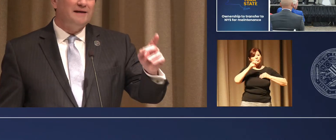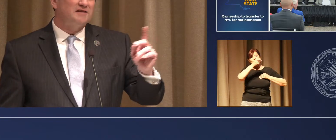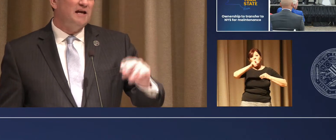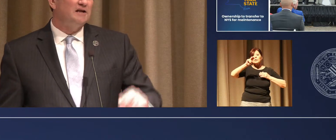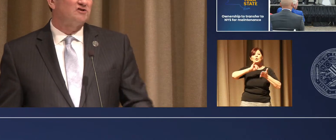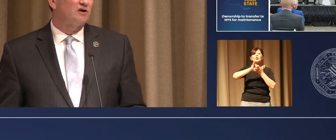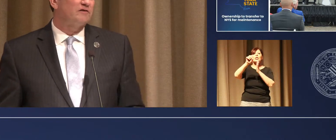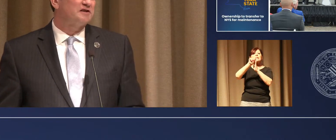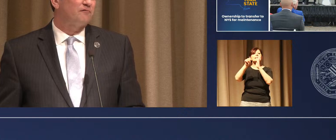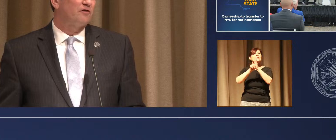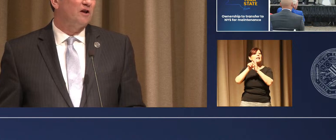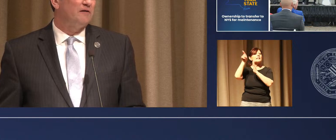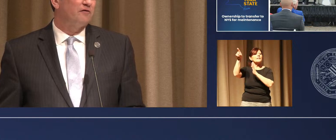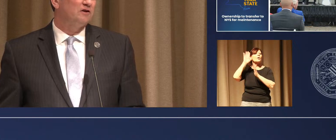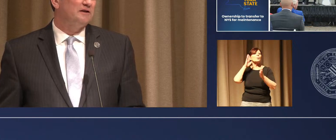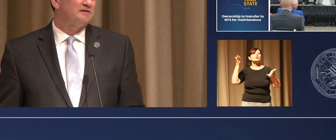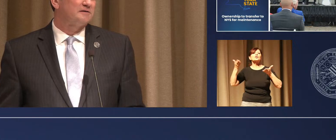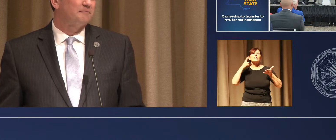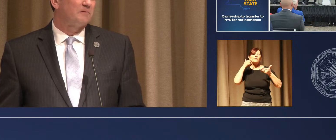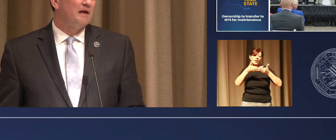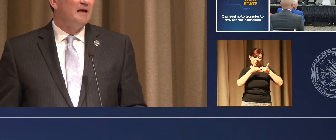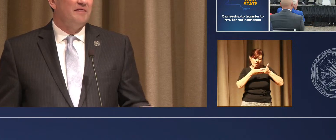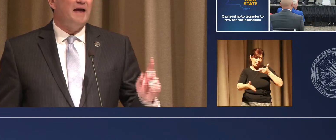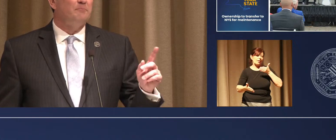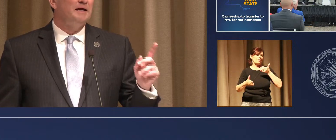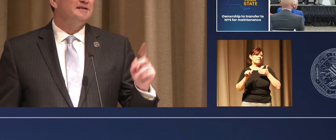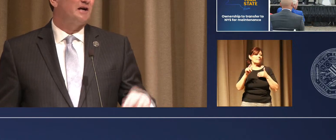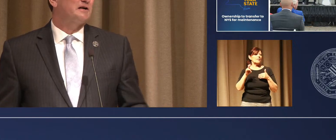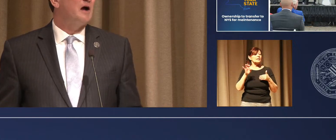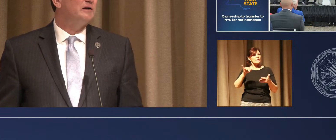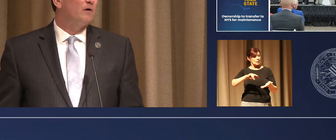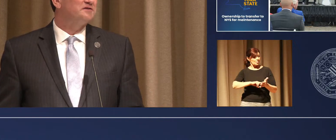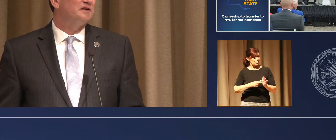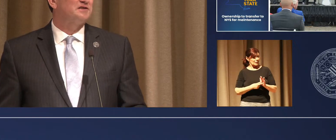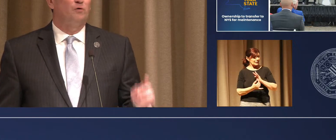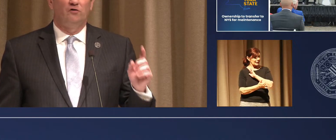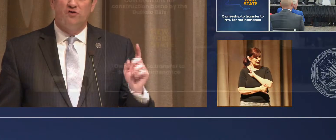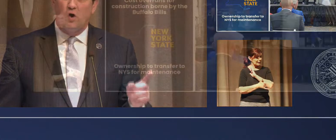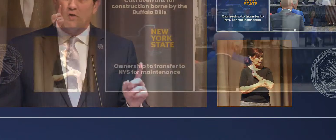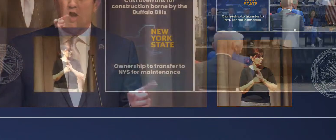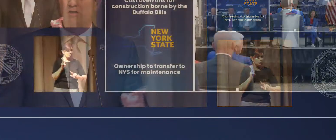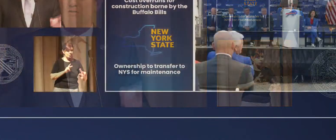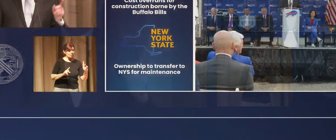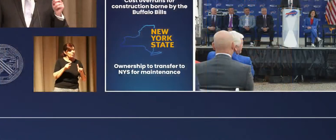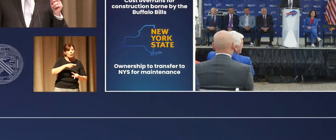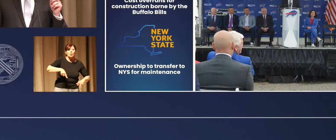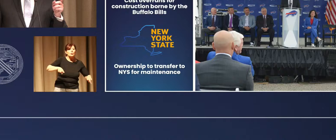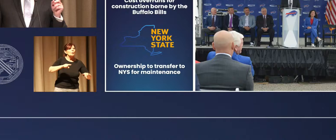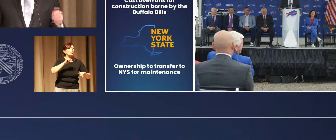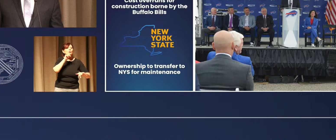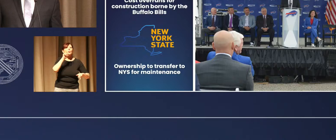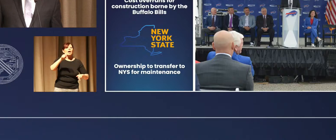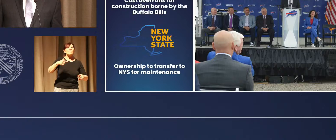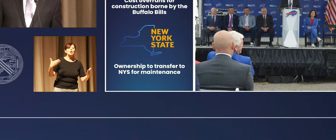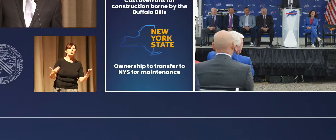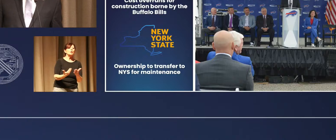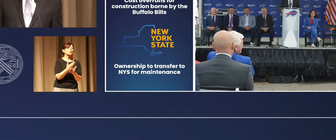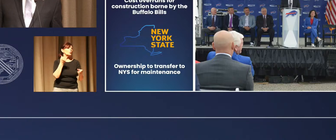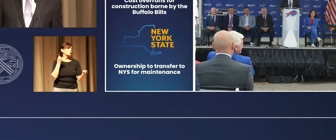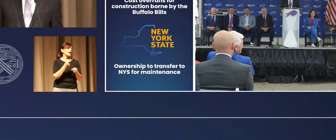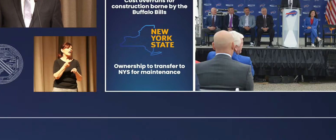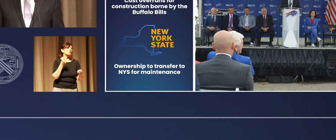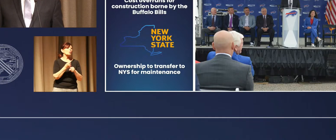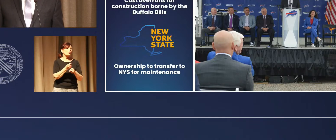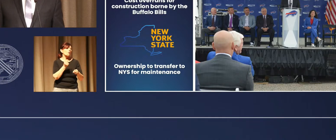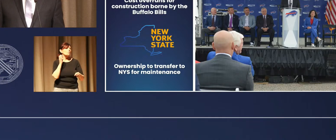will maintain and service it for the life of the lease. That means our county residents will no longer incur new annual